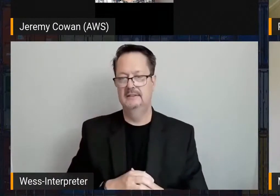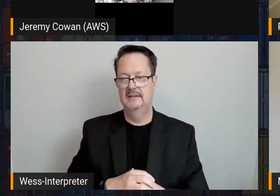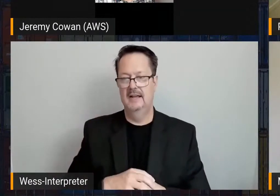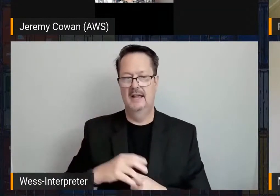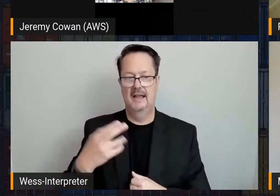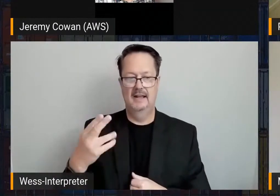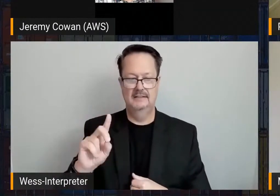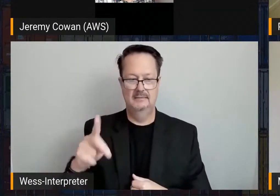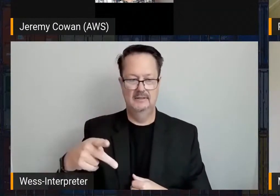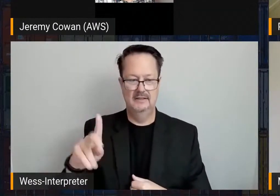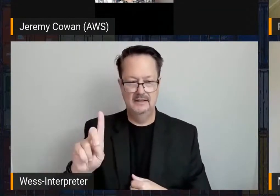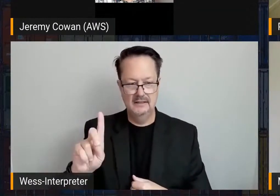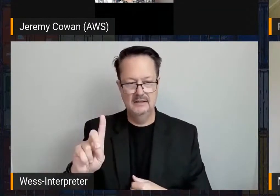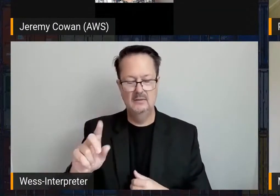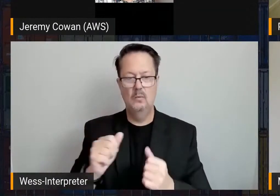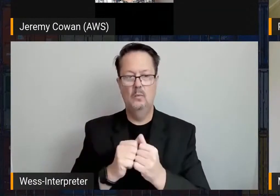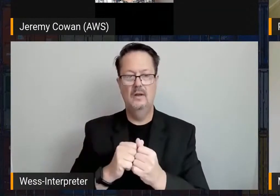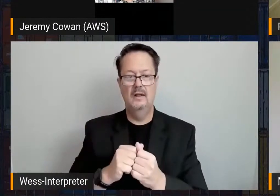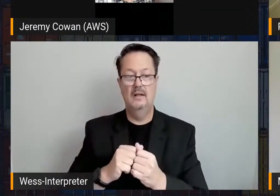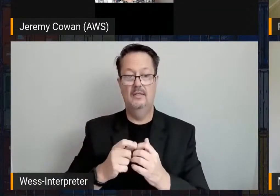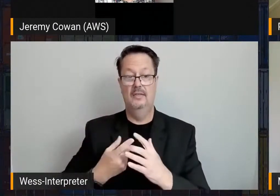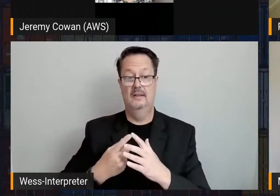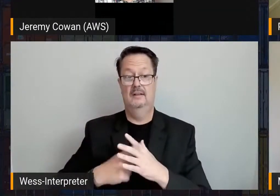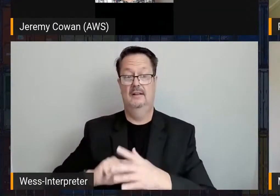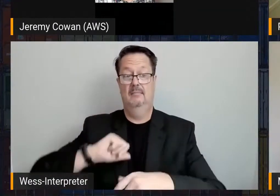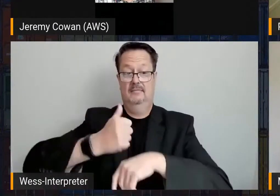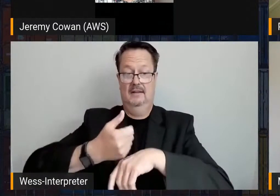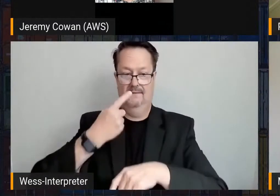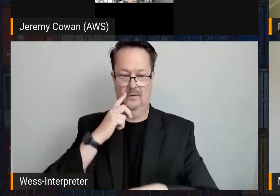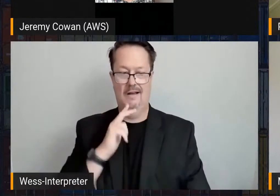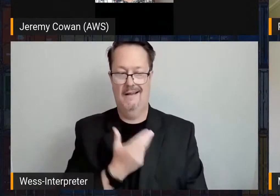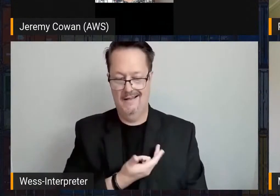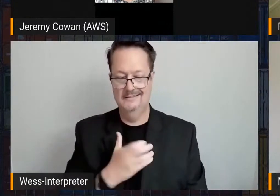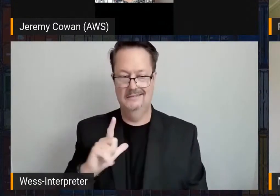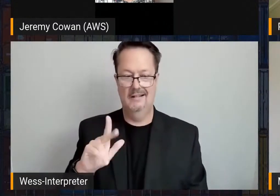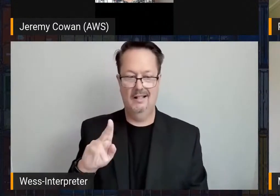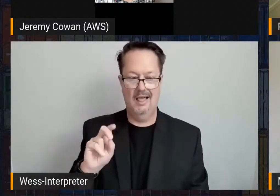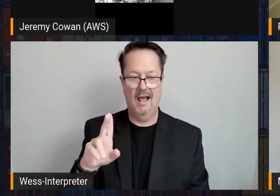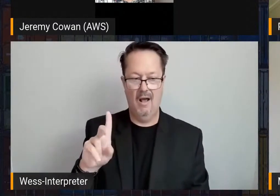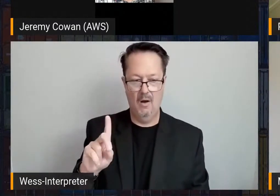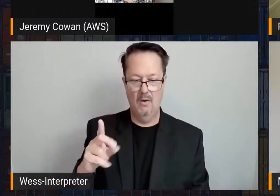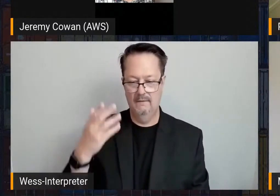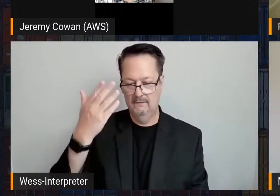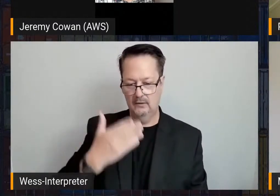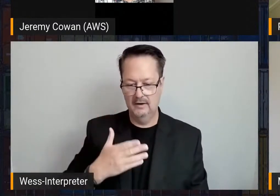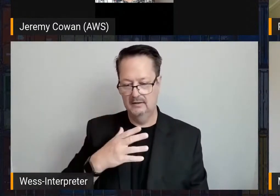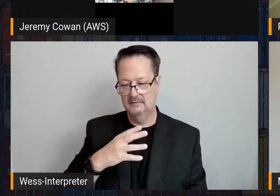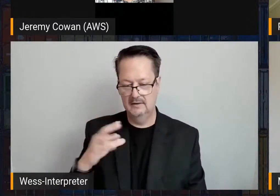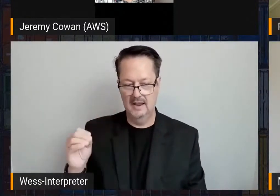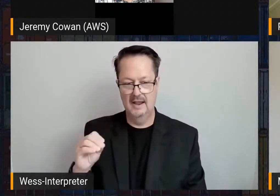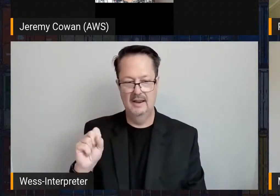HTTP. With the implementation for us is CloudFront and S3. We're using our own services here, but